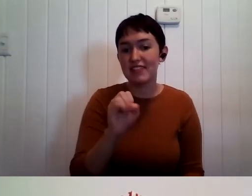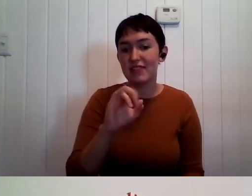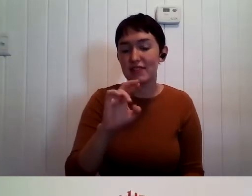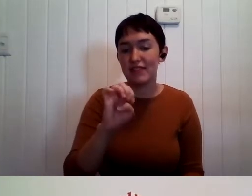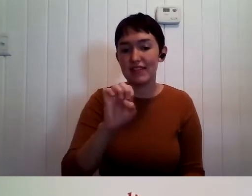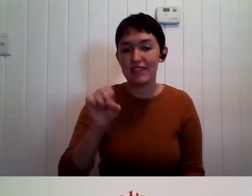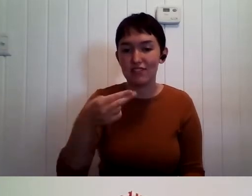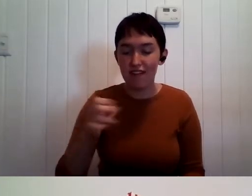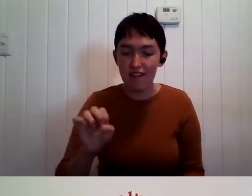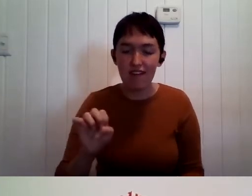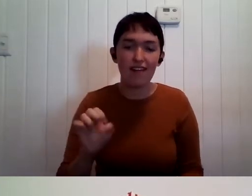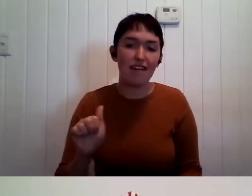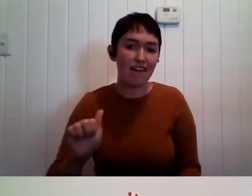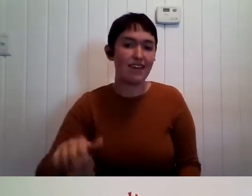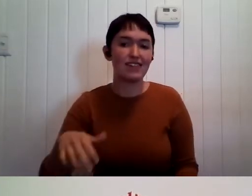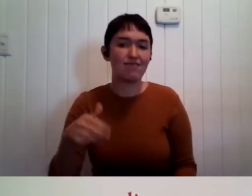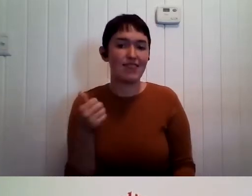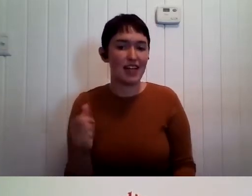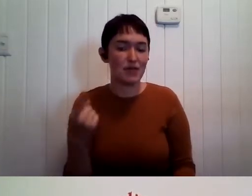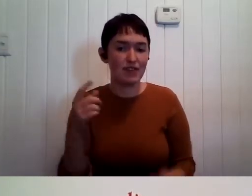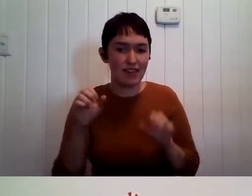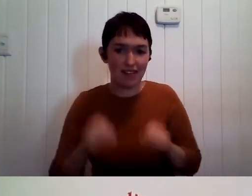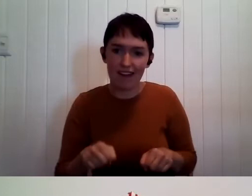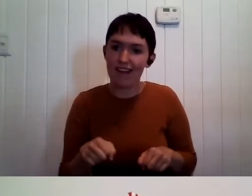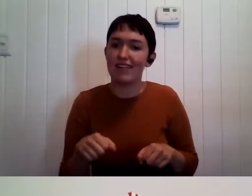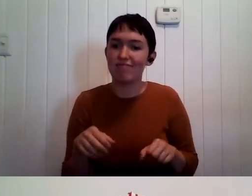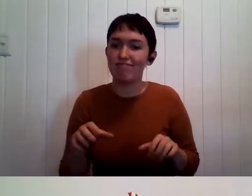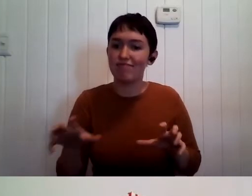anybody can put in the work to really change the world.